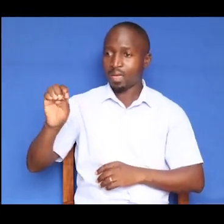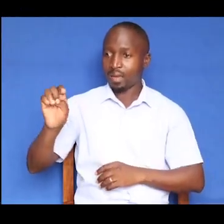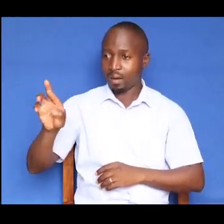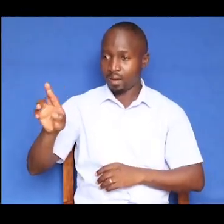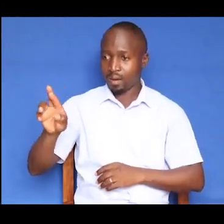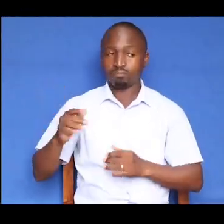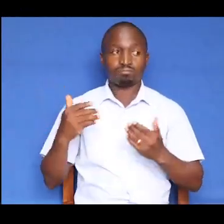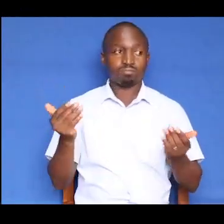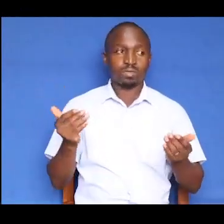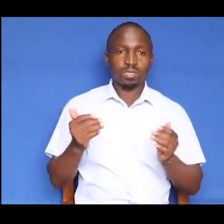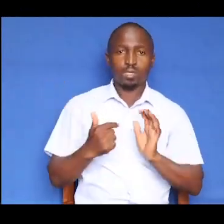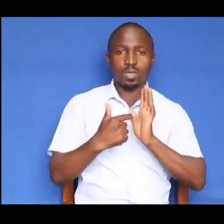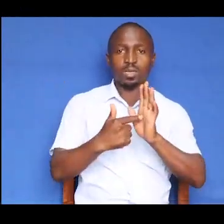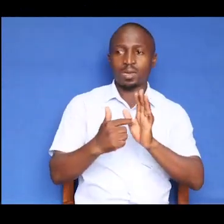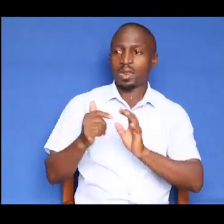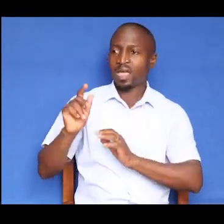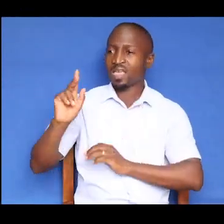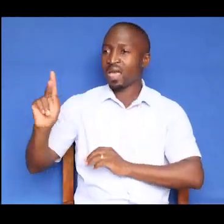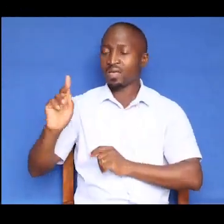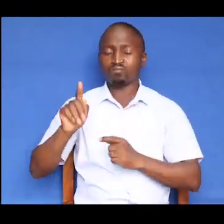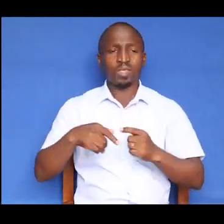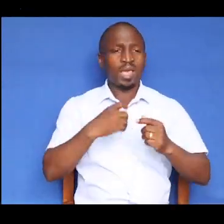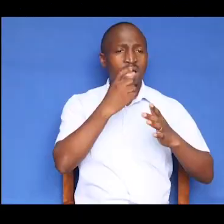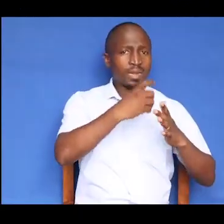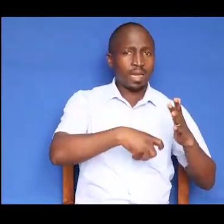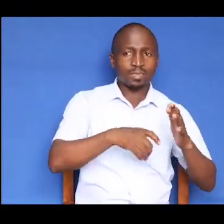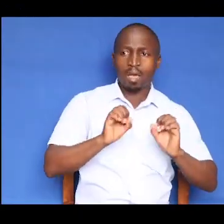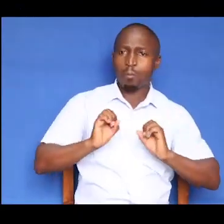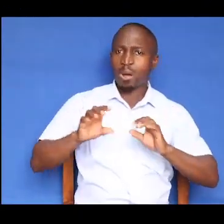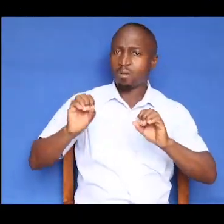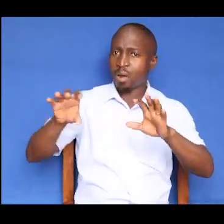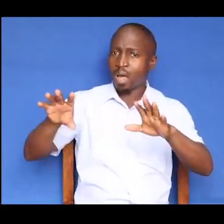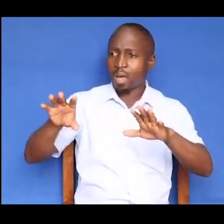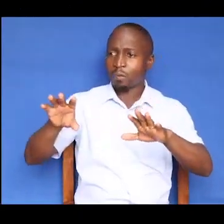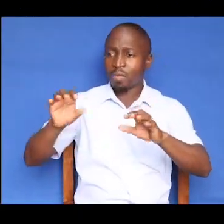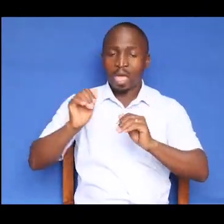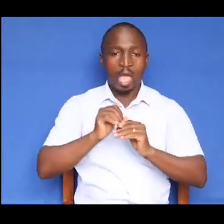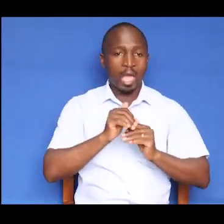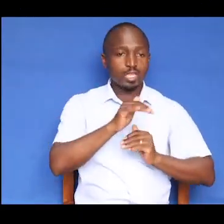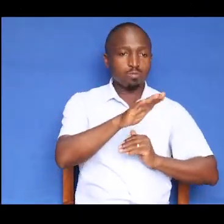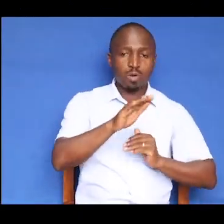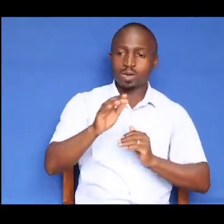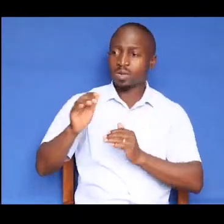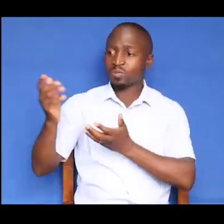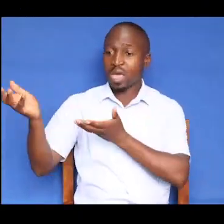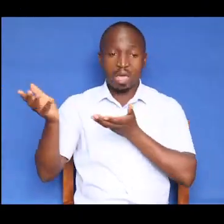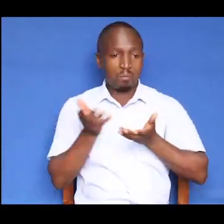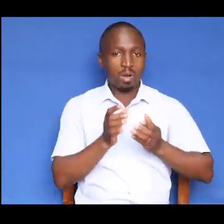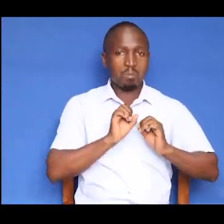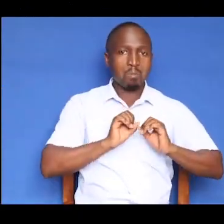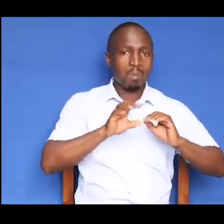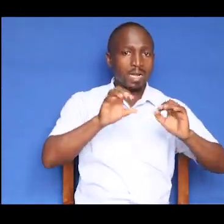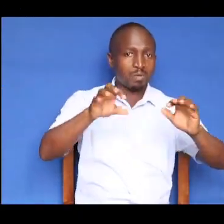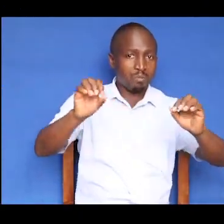multiplier. But there are tax multiplier, export and import multiplier, etc.